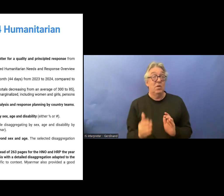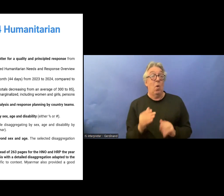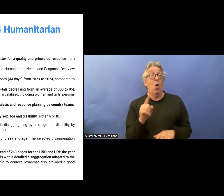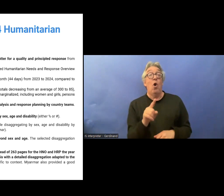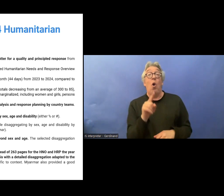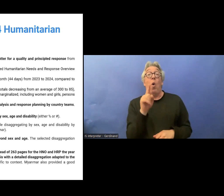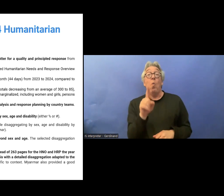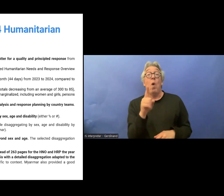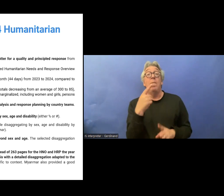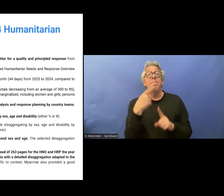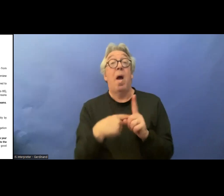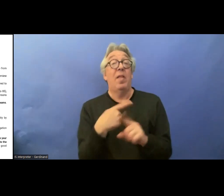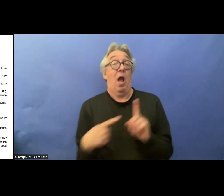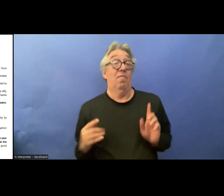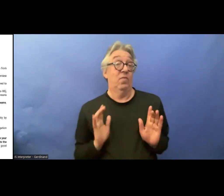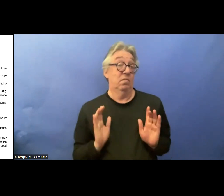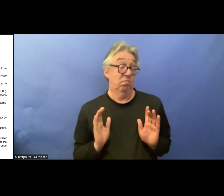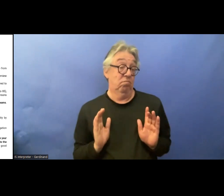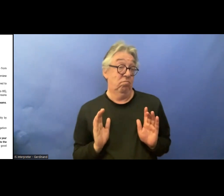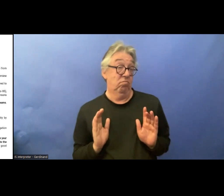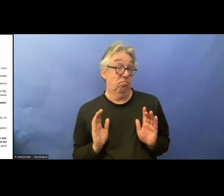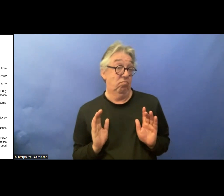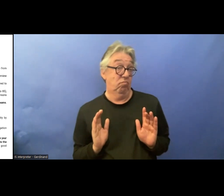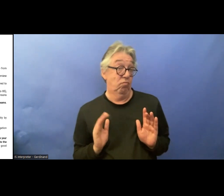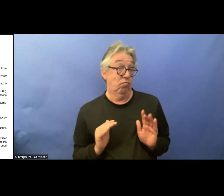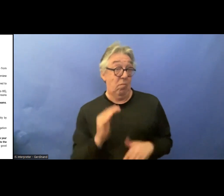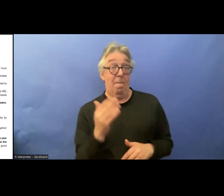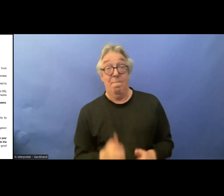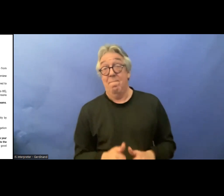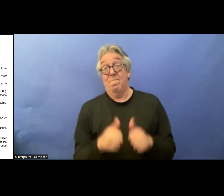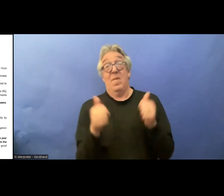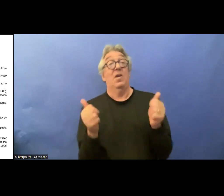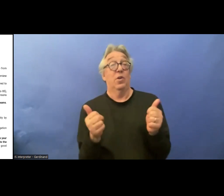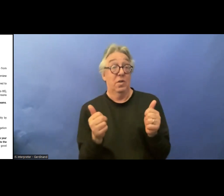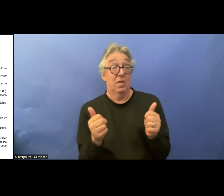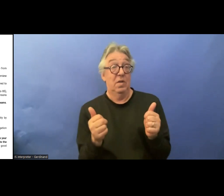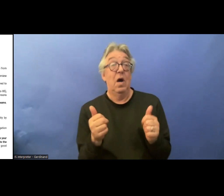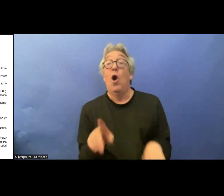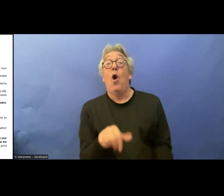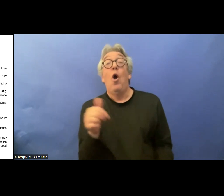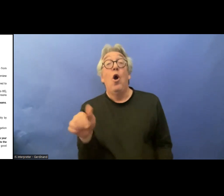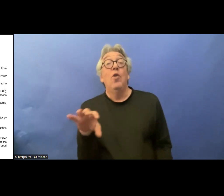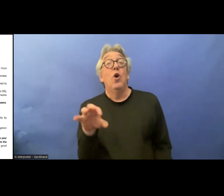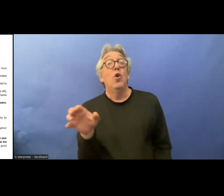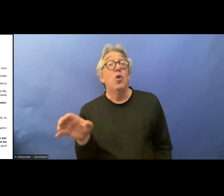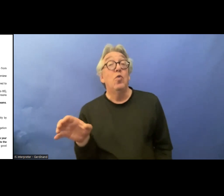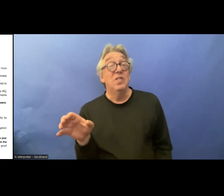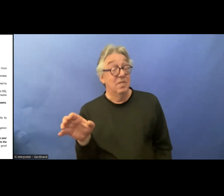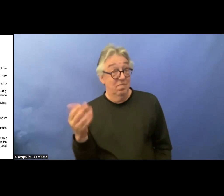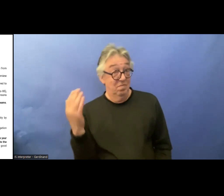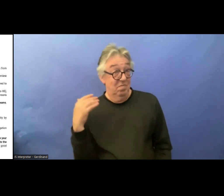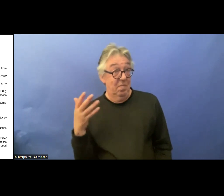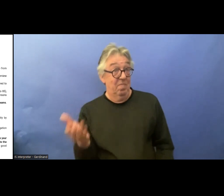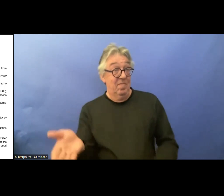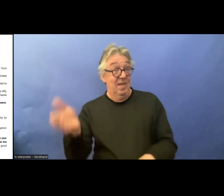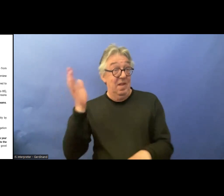the countries that opt for the traditional HNO-HRP, the process took additional 11 days. So I think